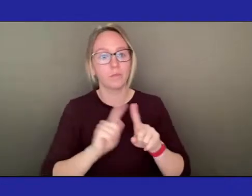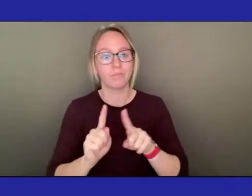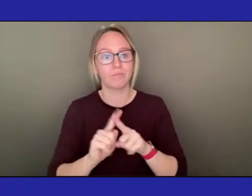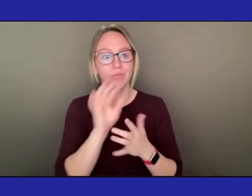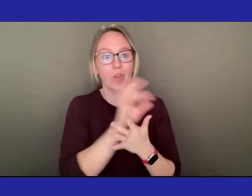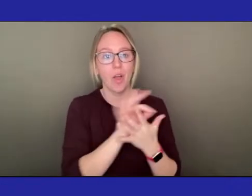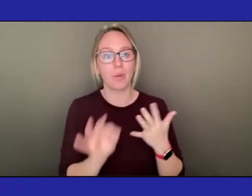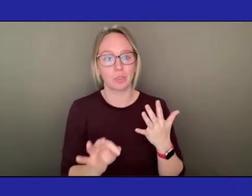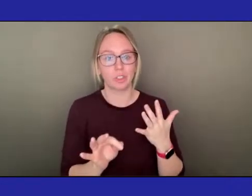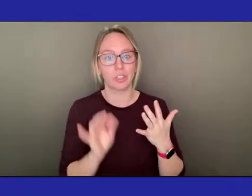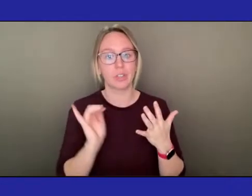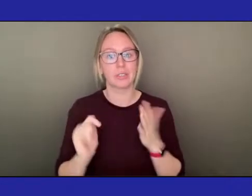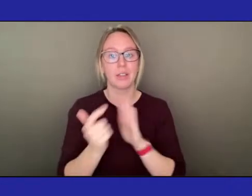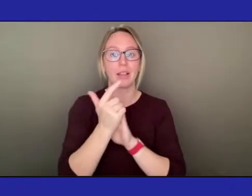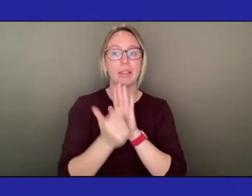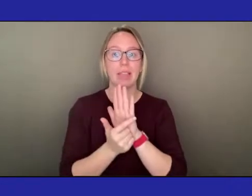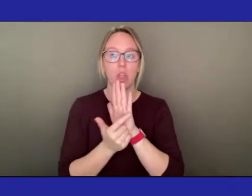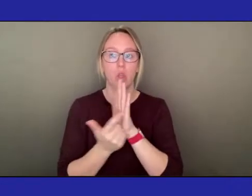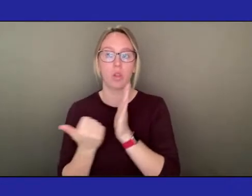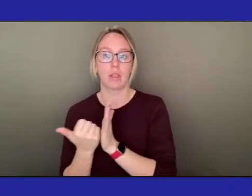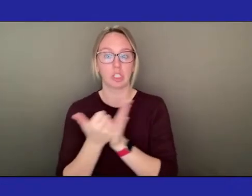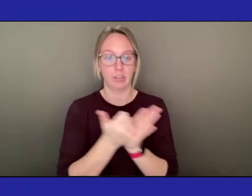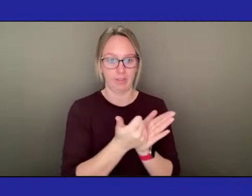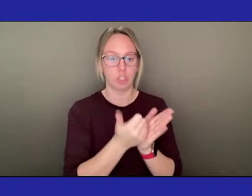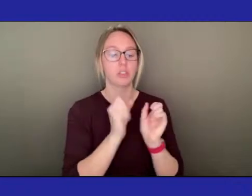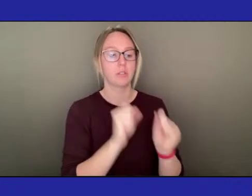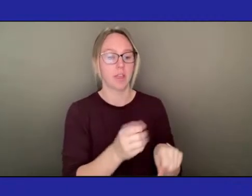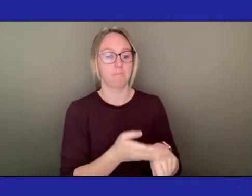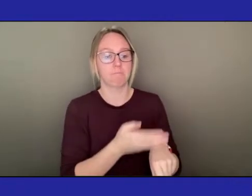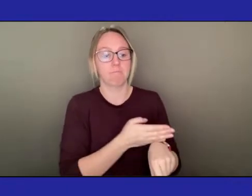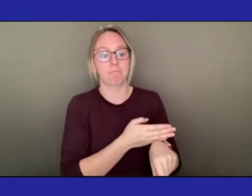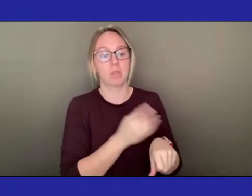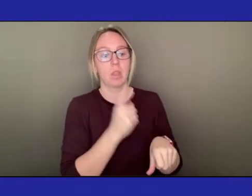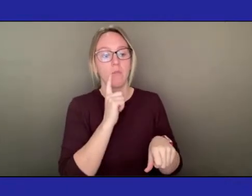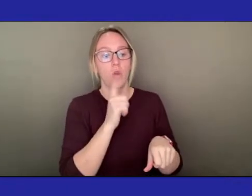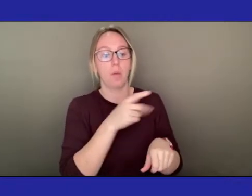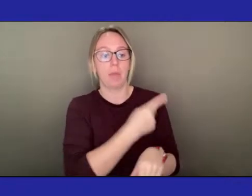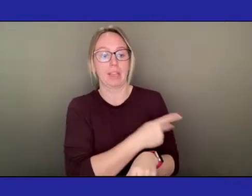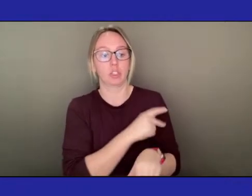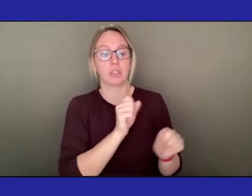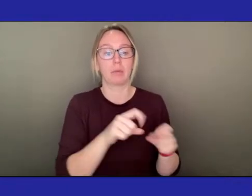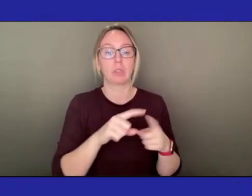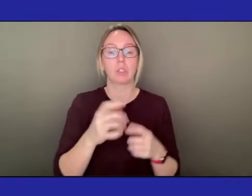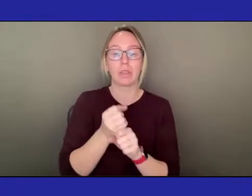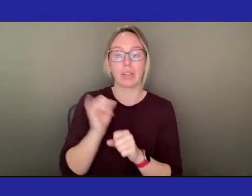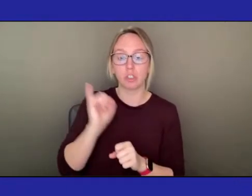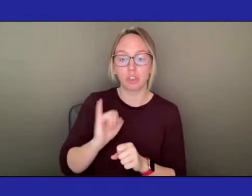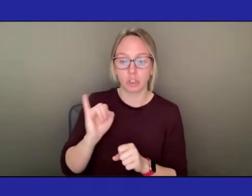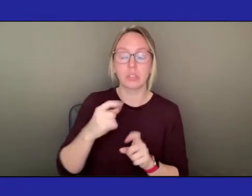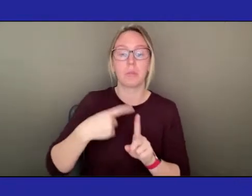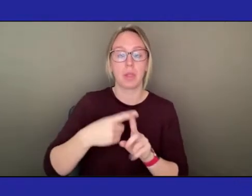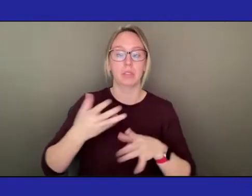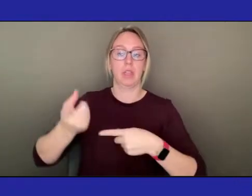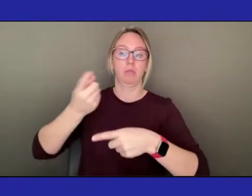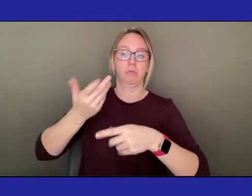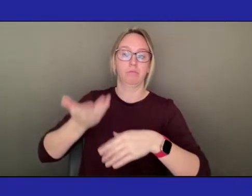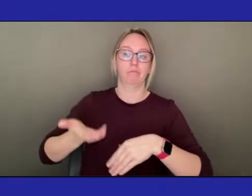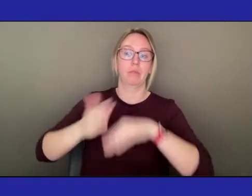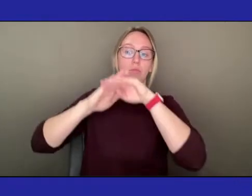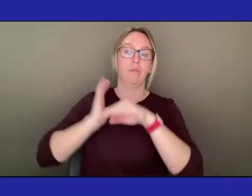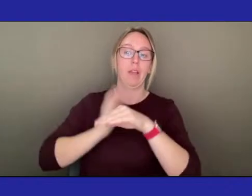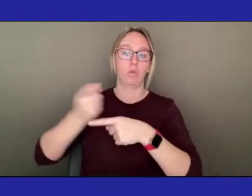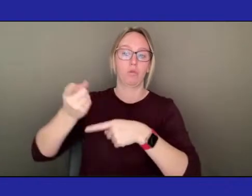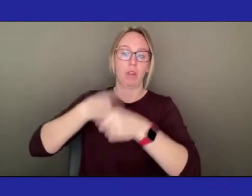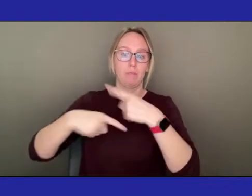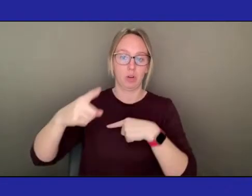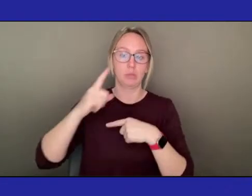that legal intervention can make our patients more insurable, enhance the reimbursement to H&H, and that's some of the